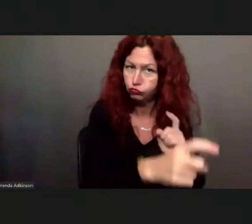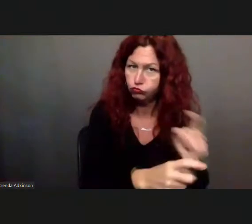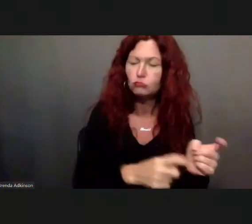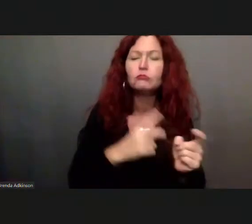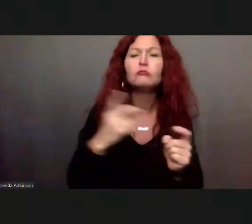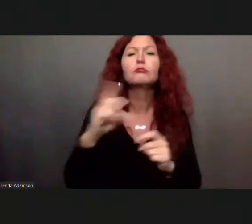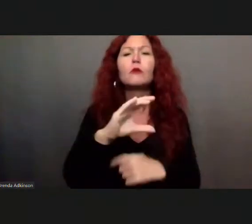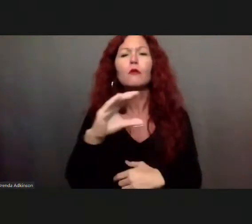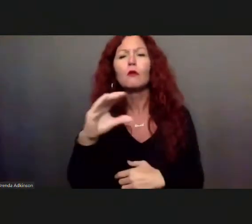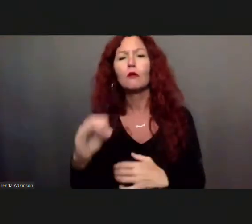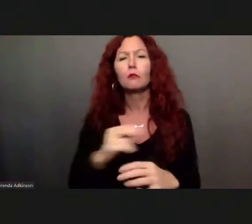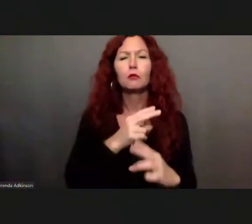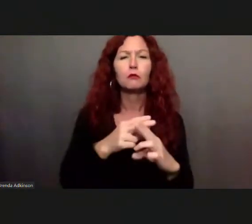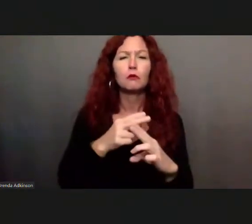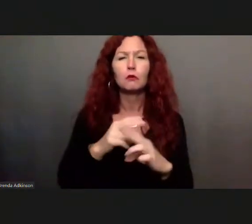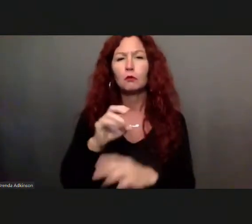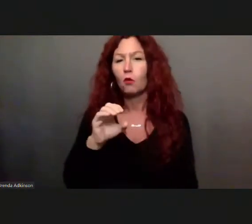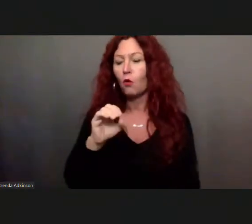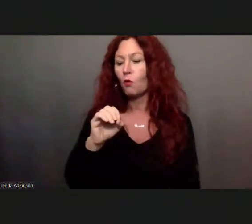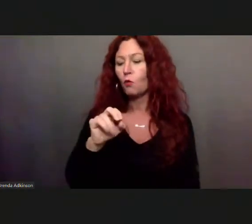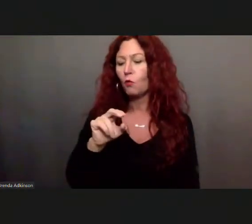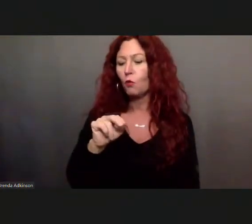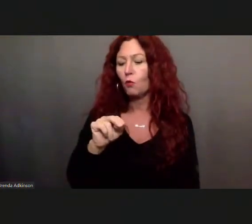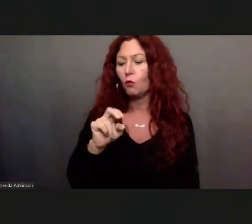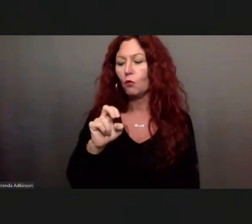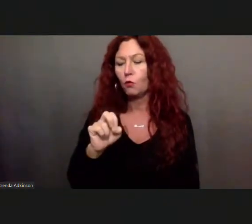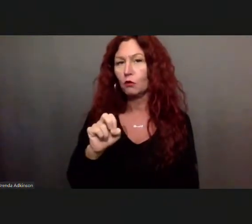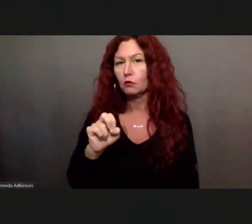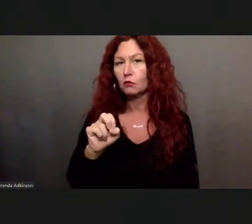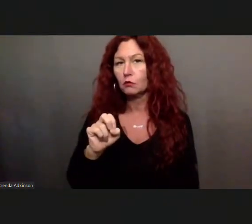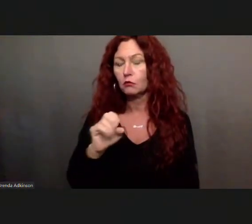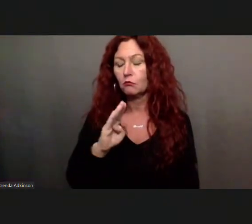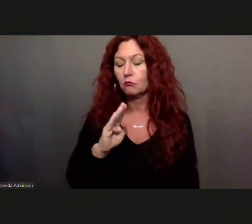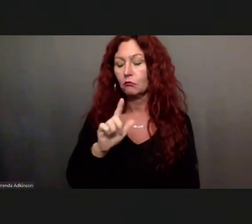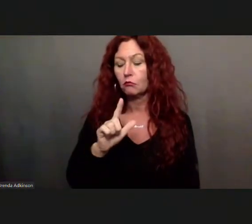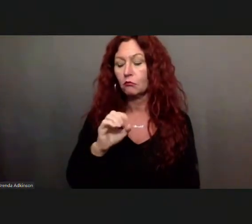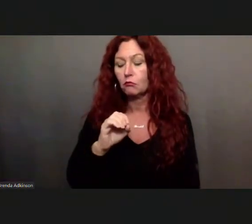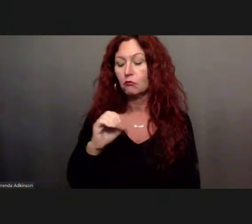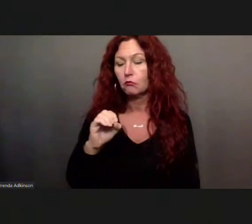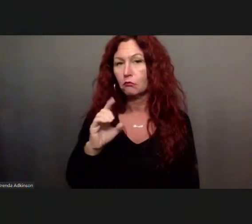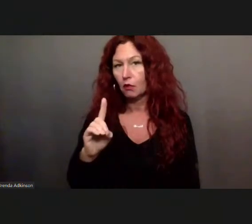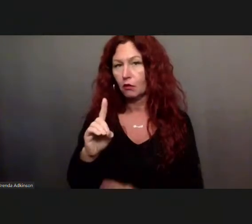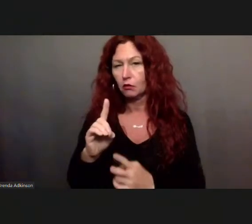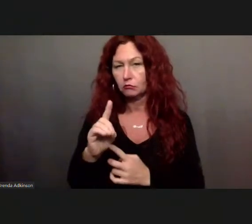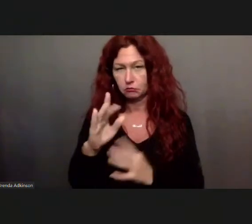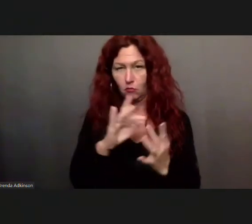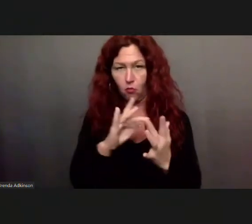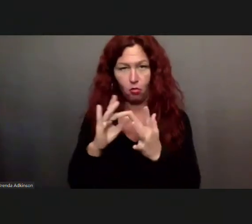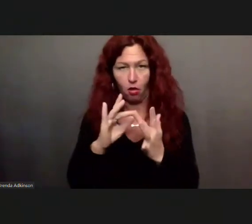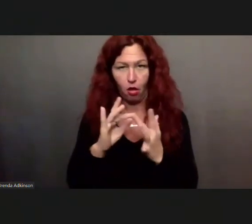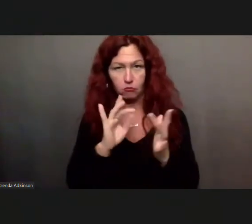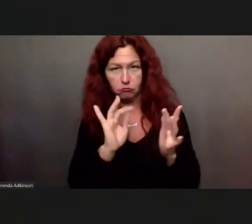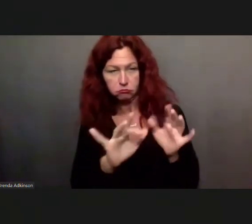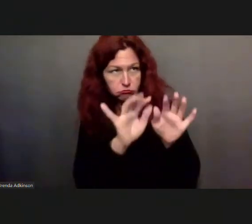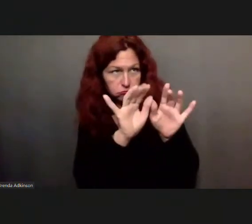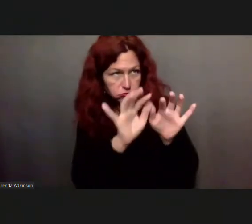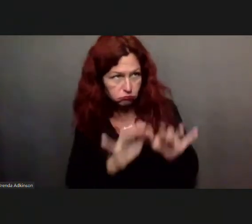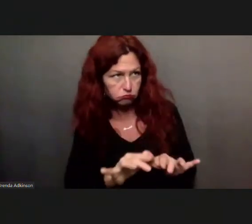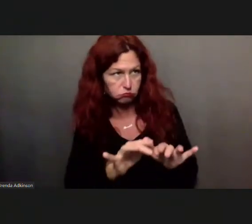to make sure we keep tamping down the COVID curve. So you'll be seeing a lot more messaging on donated billboards throughout the